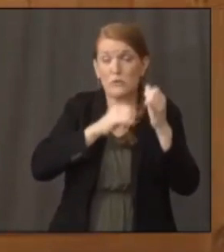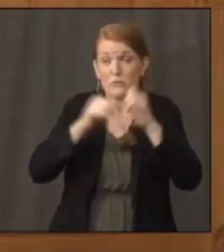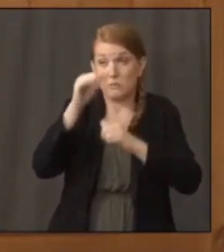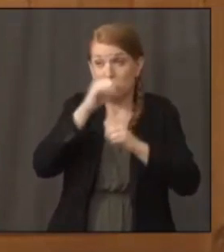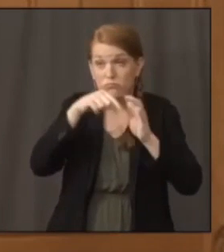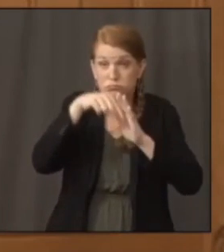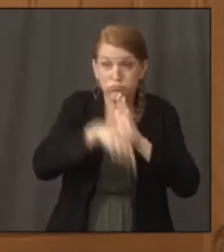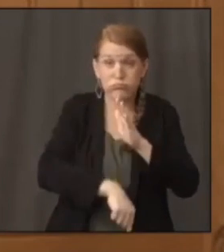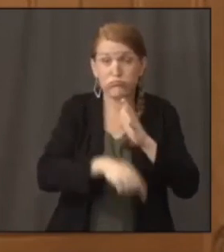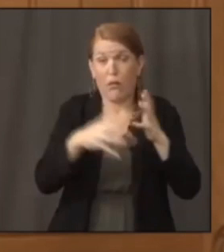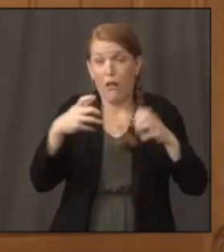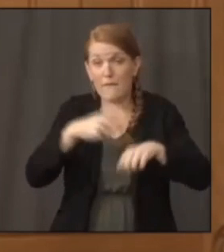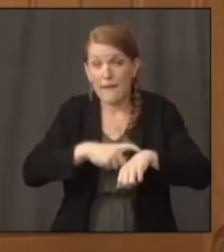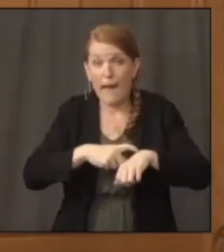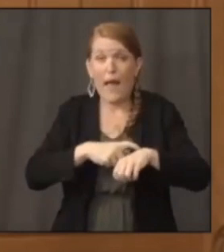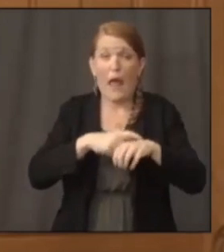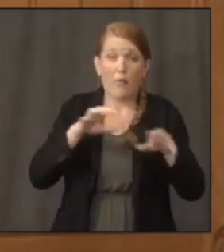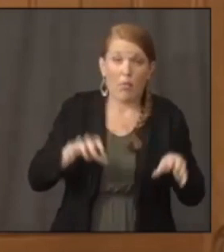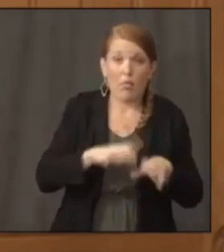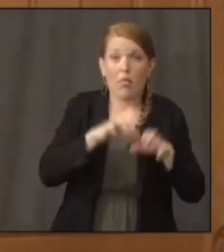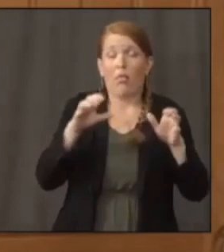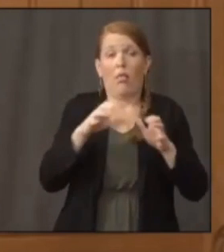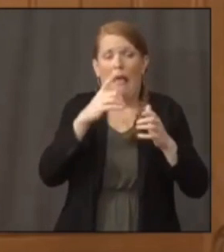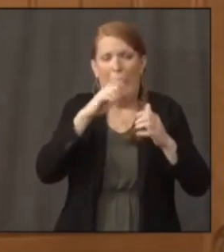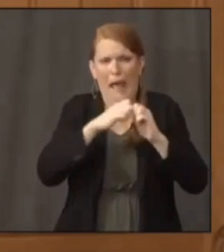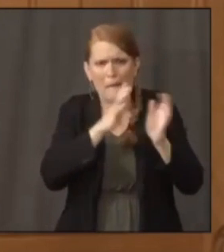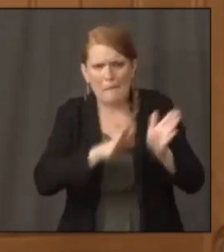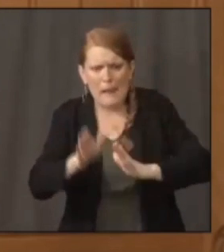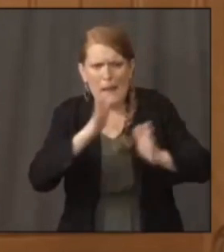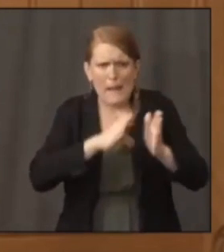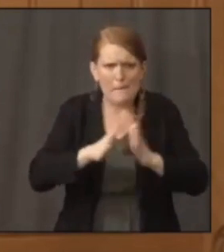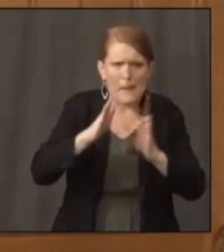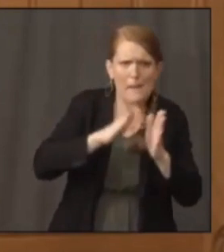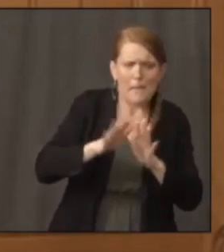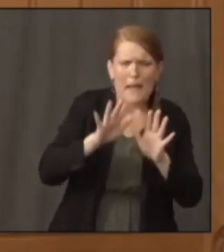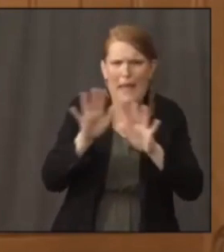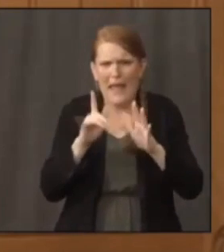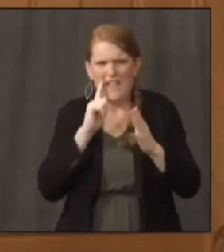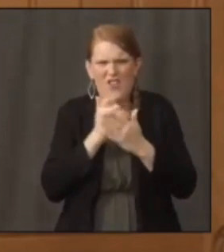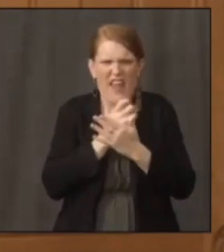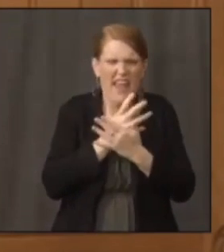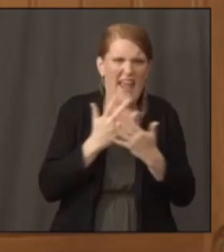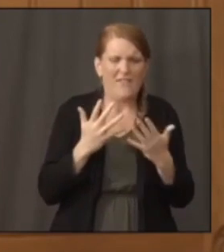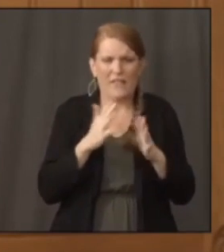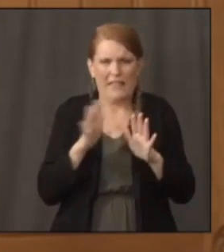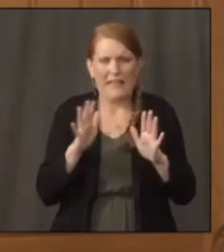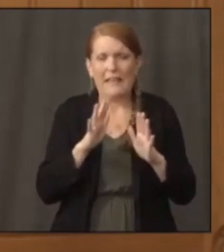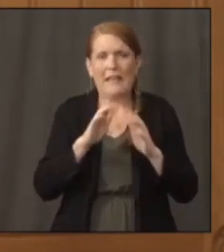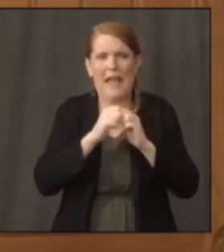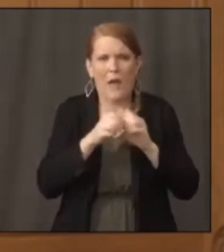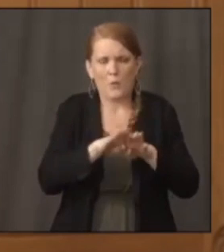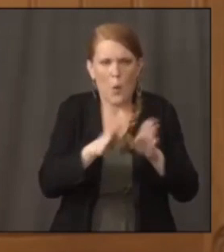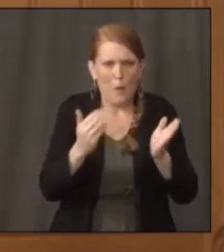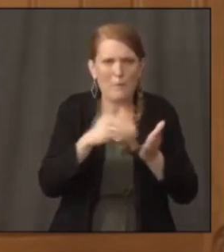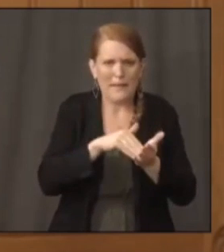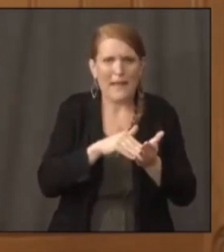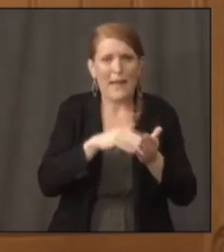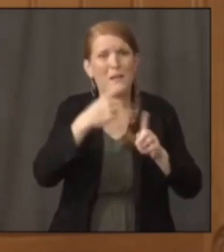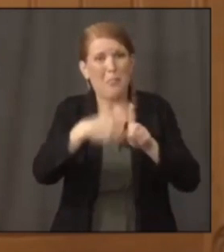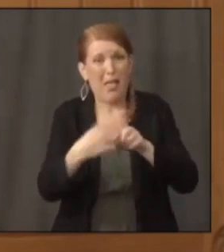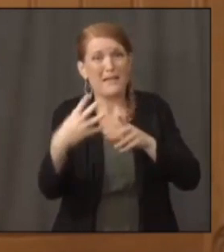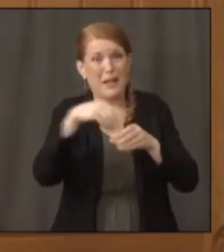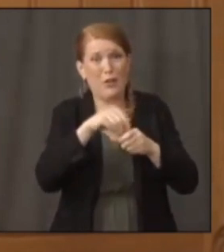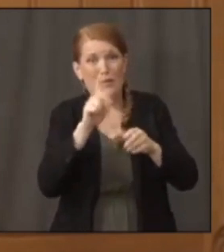reopenings, and in many cases, that has included planning for the possibility or the likelihood that we will see some cases in schools. So many of them already